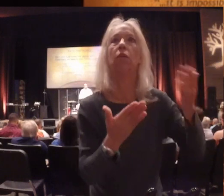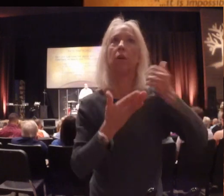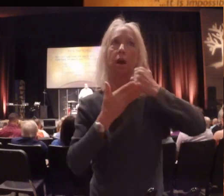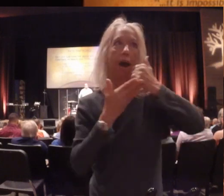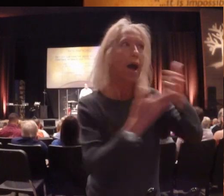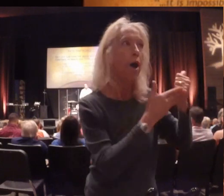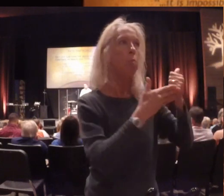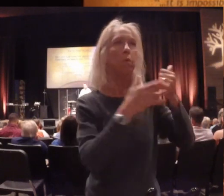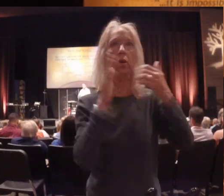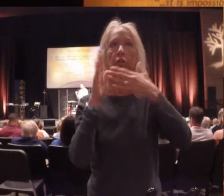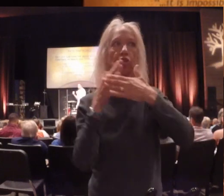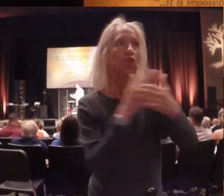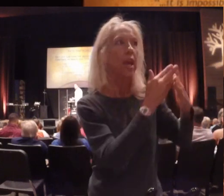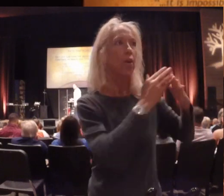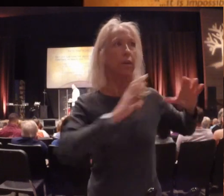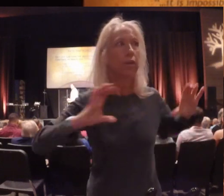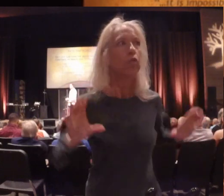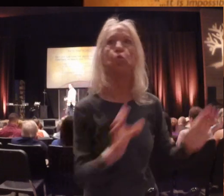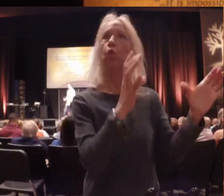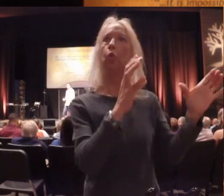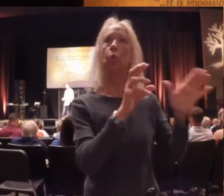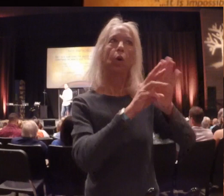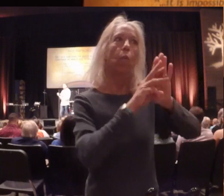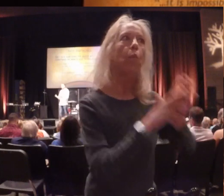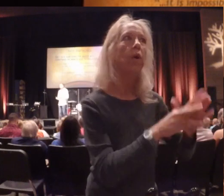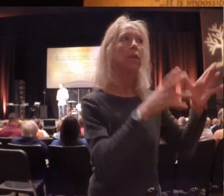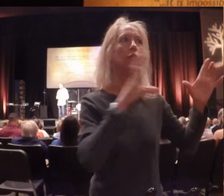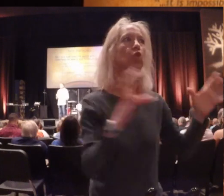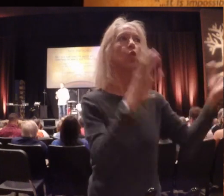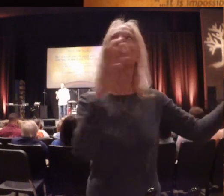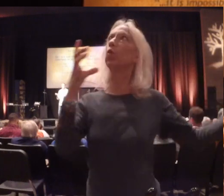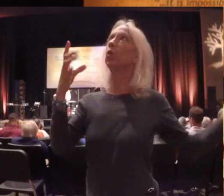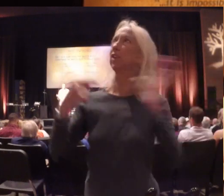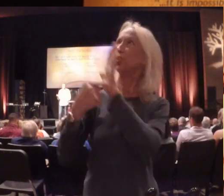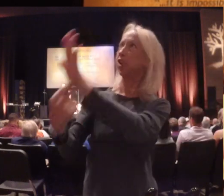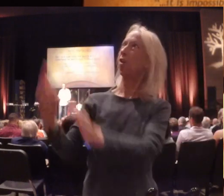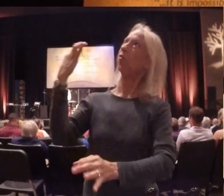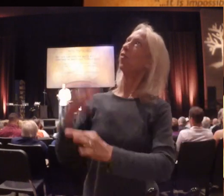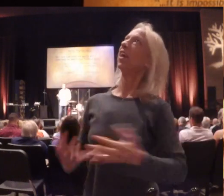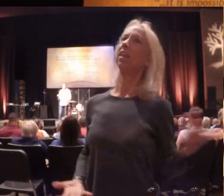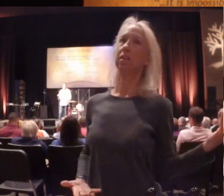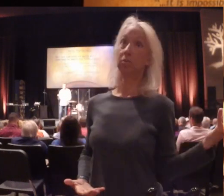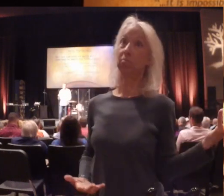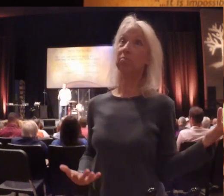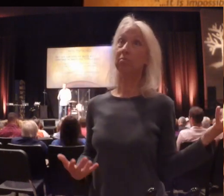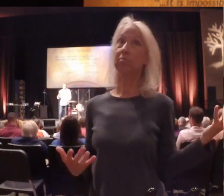by helping people, by sharing our faith. We show our